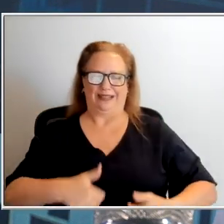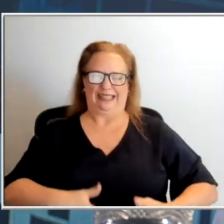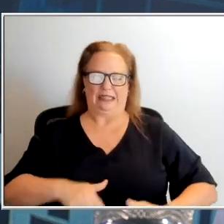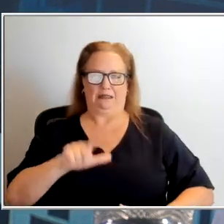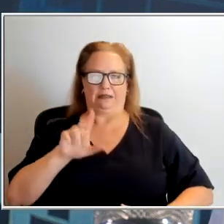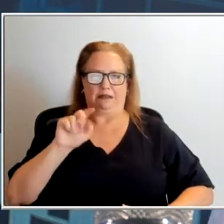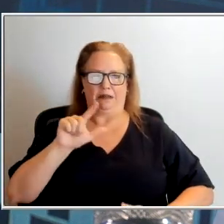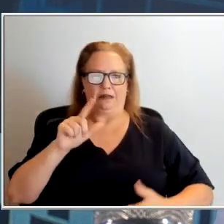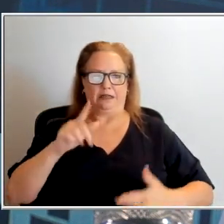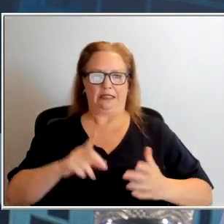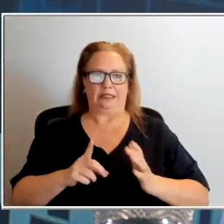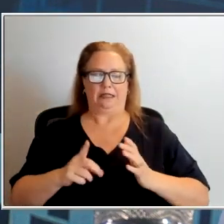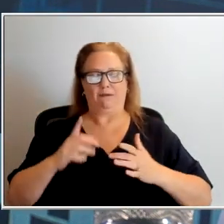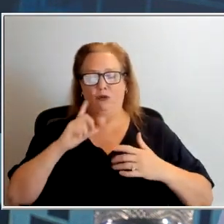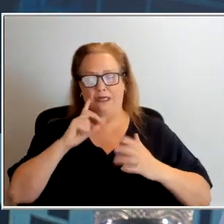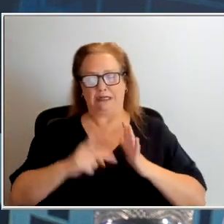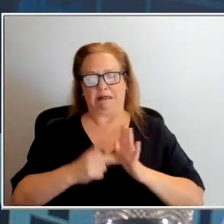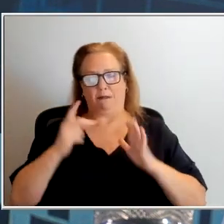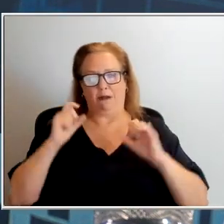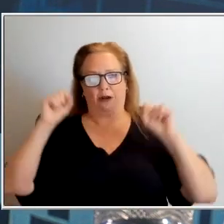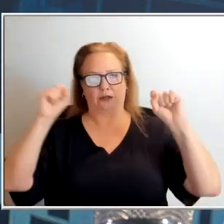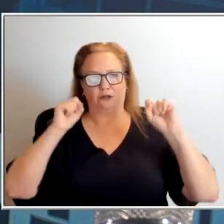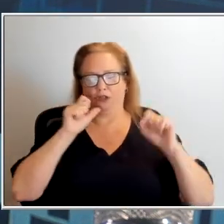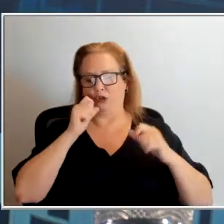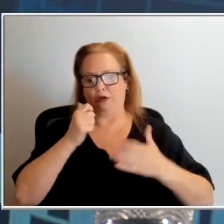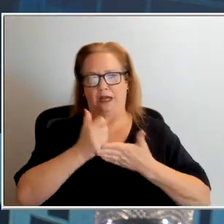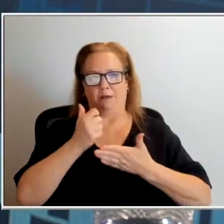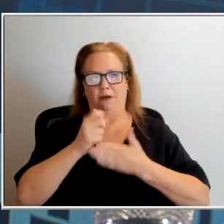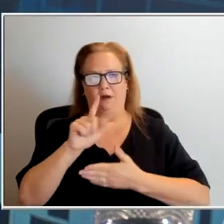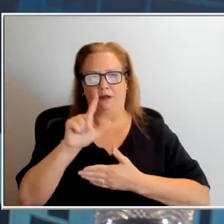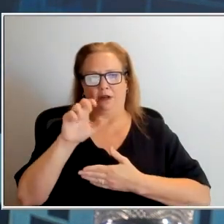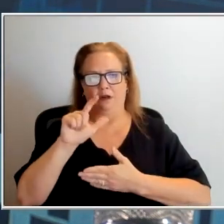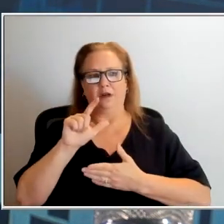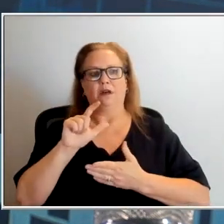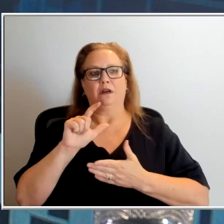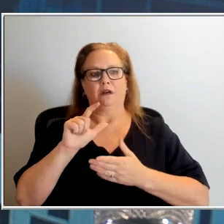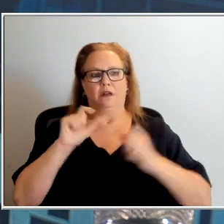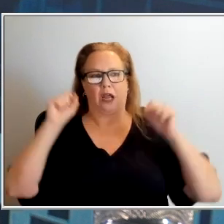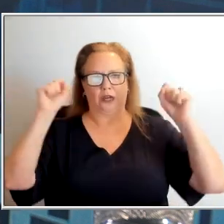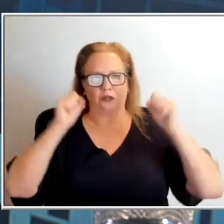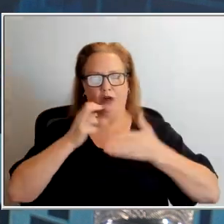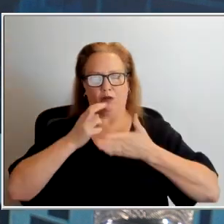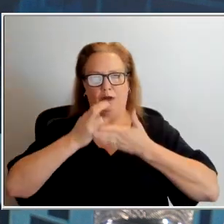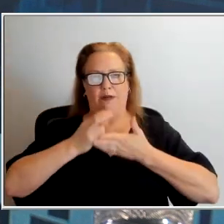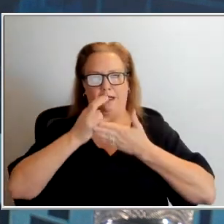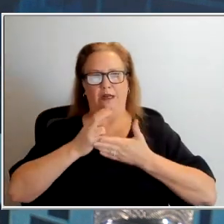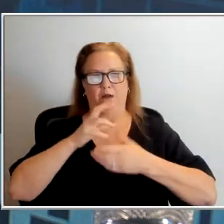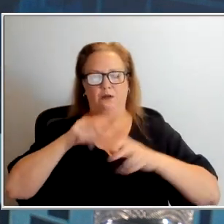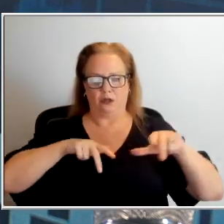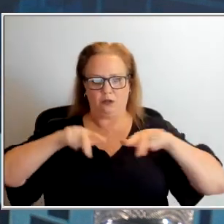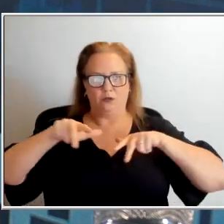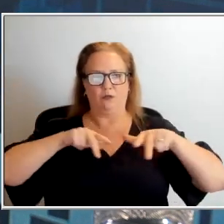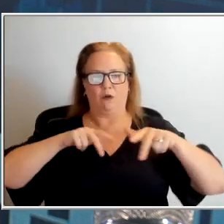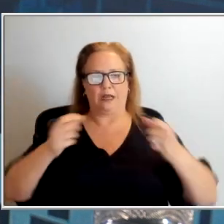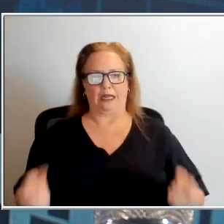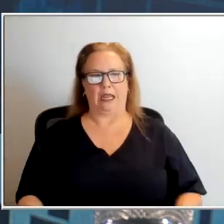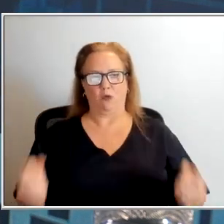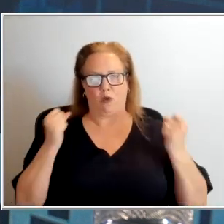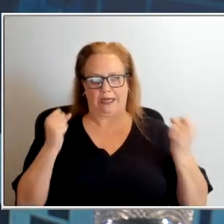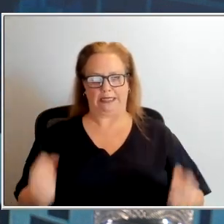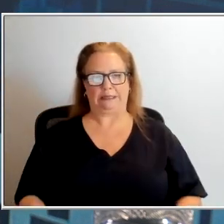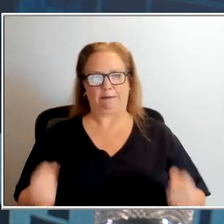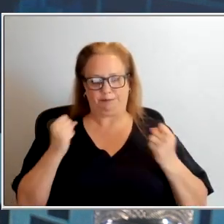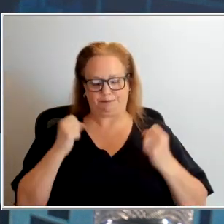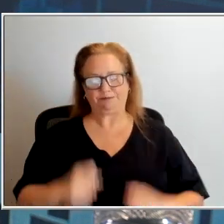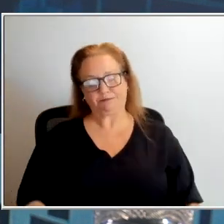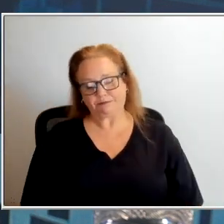exercise capacity. You didn't help their lung just by putting them through a program of exercise and rehabilitation, which includes walking and weights. And it